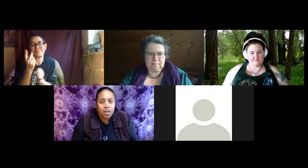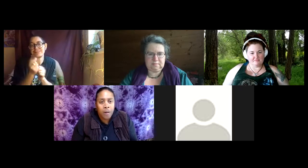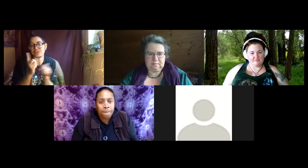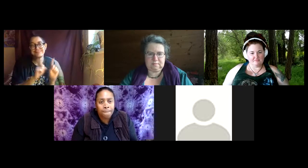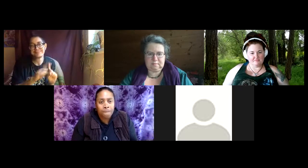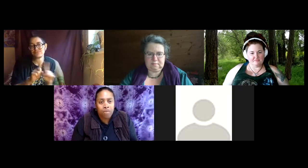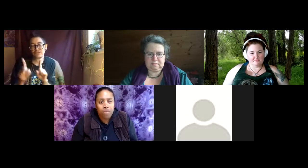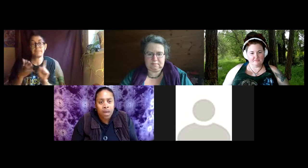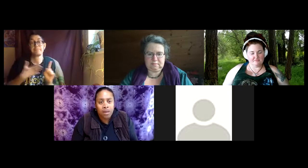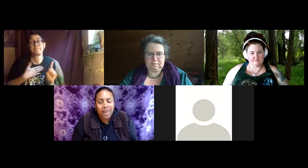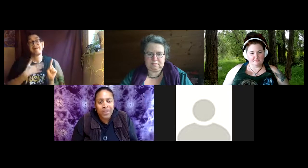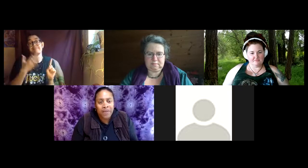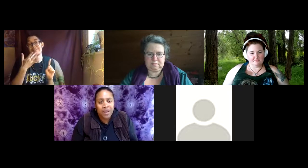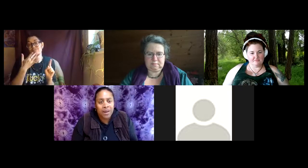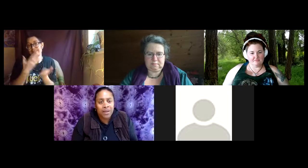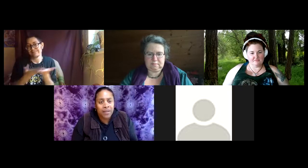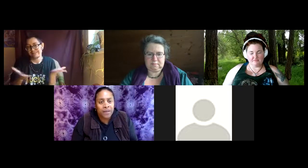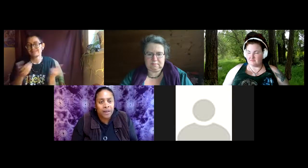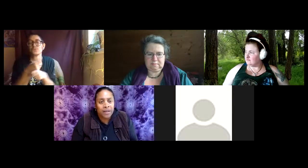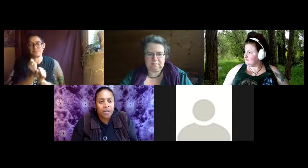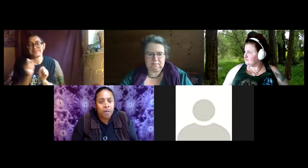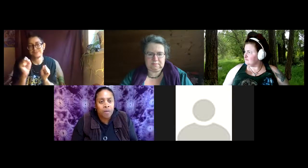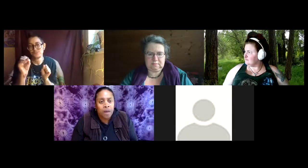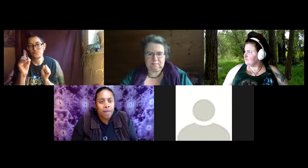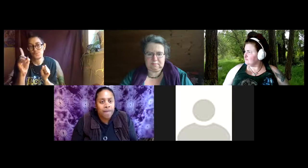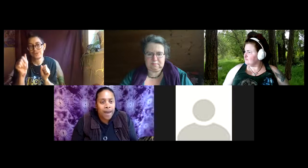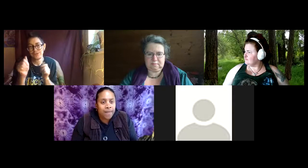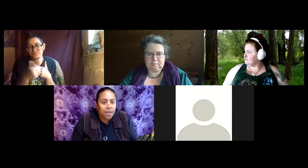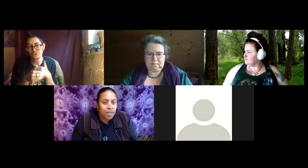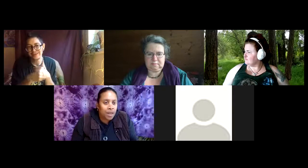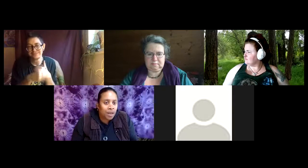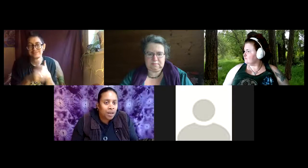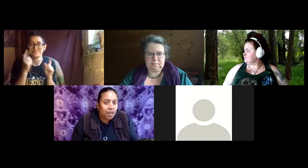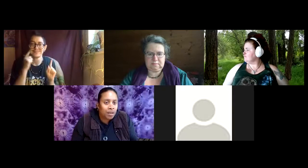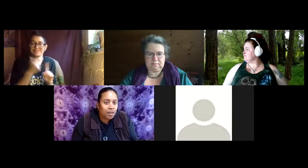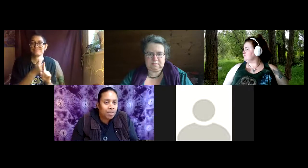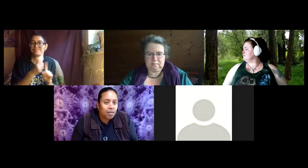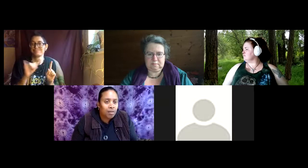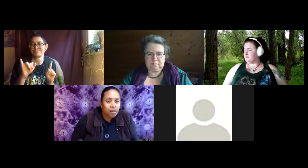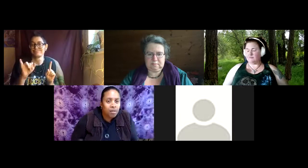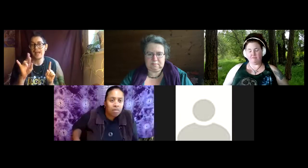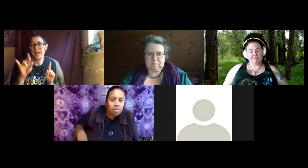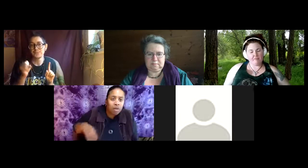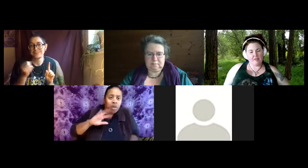And so, yeah, so every year is different. And so my favorite thing